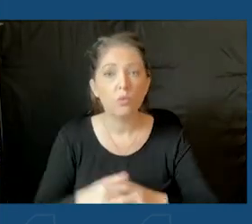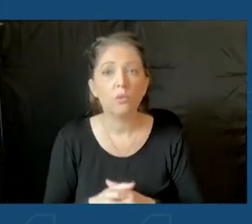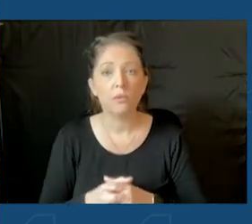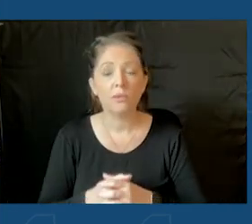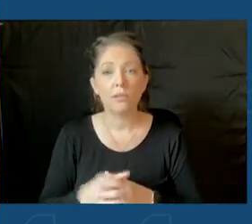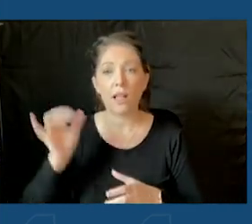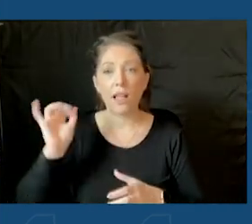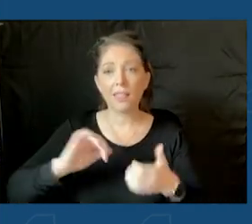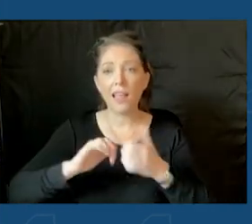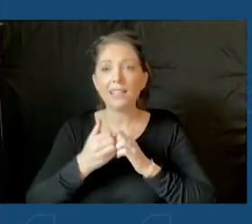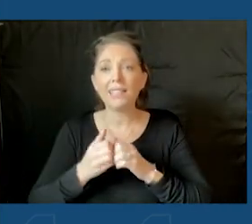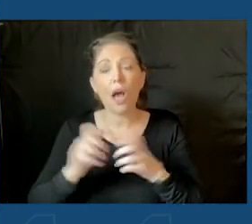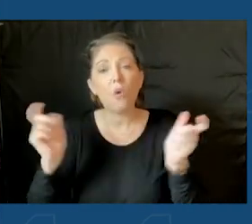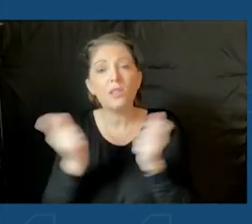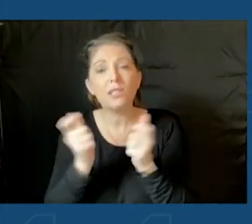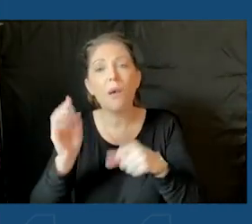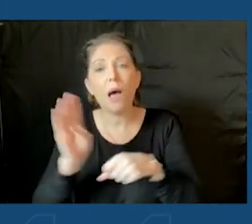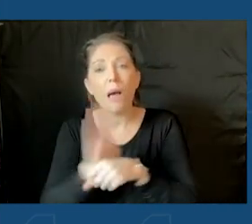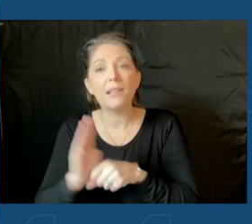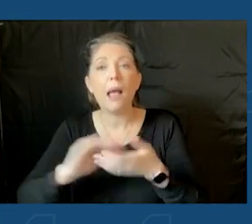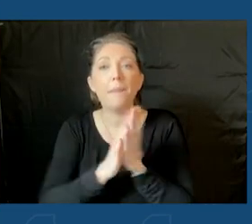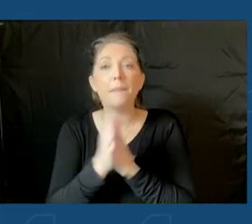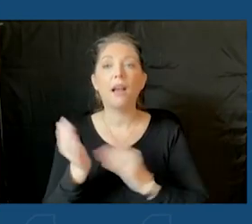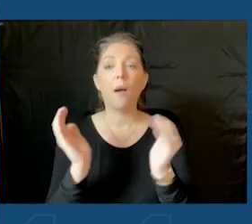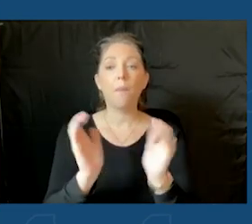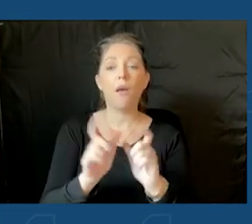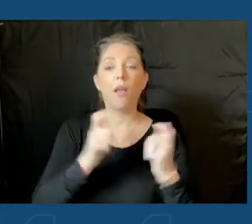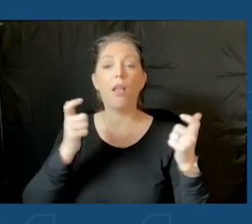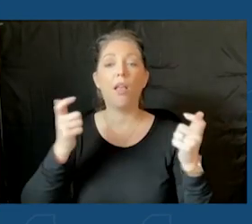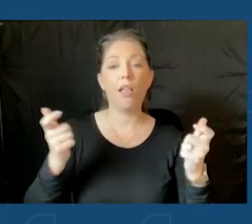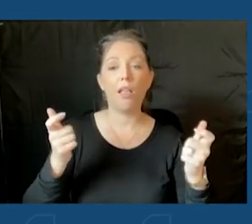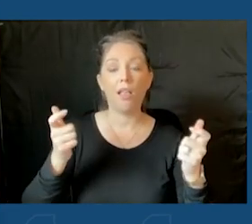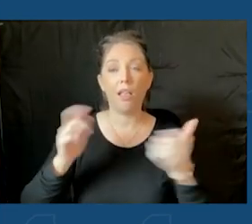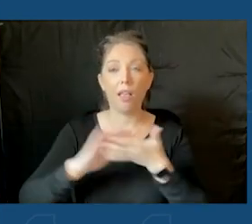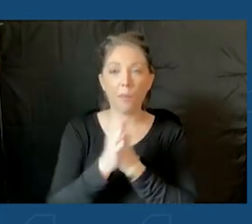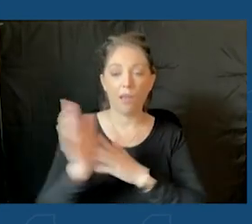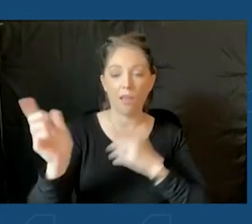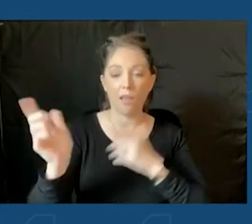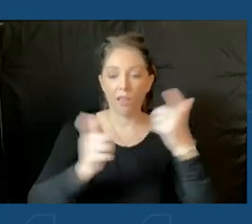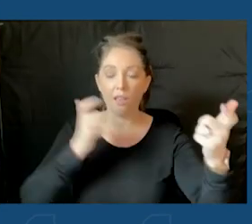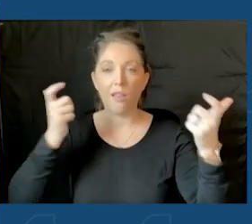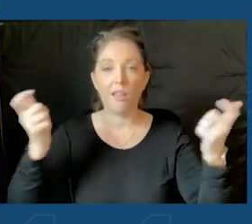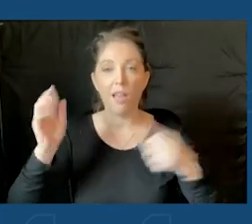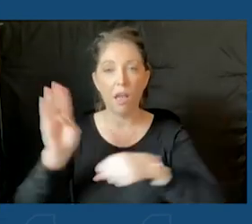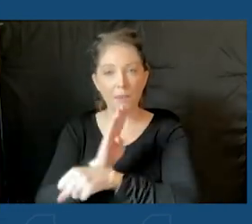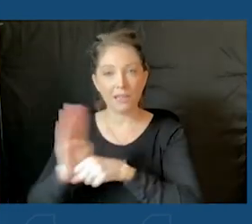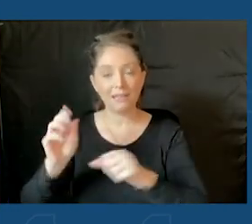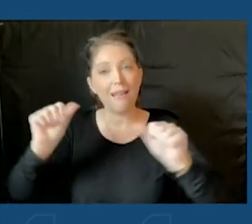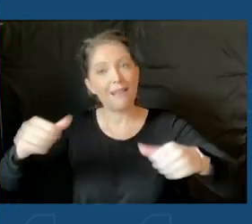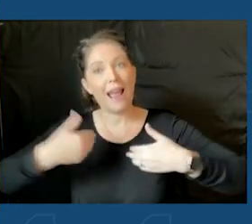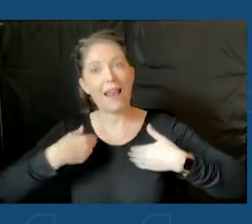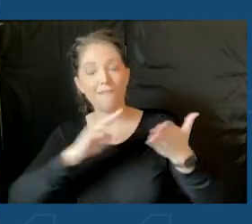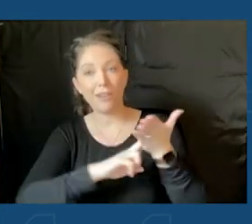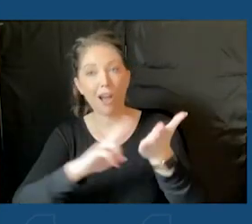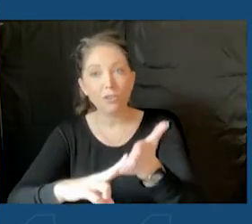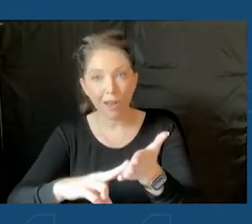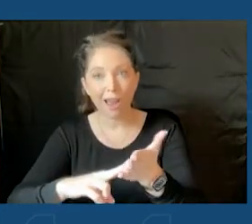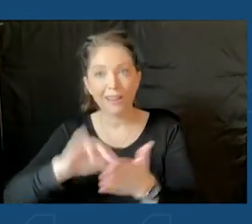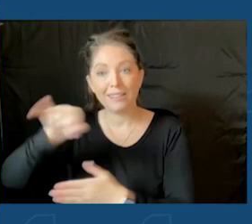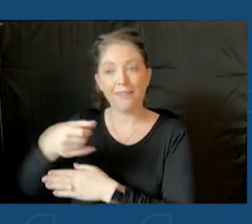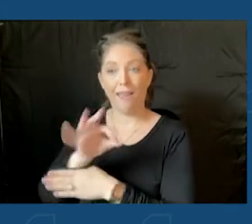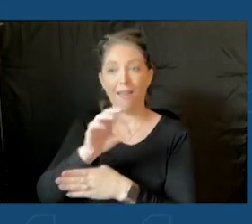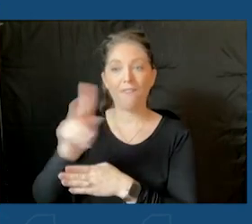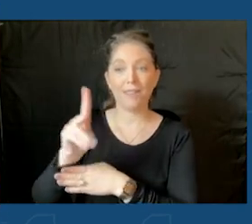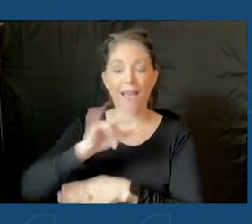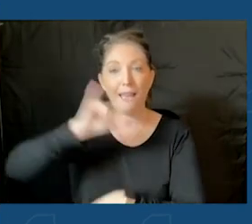small businesses become middle-sized businesses, and that's how they become big business, when they can have contracts at a JFK airport.